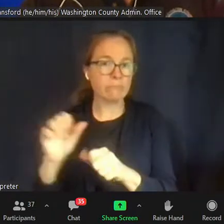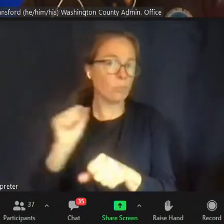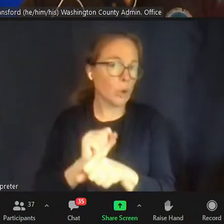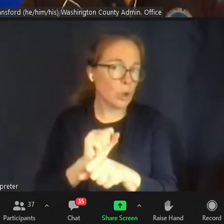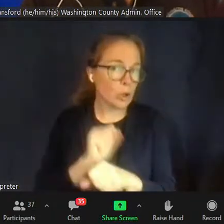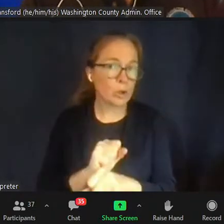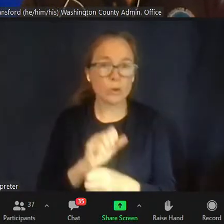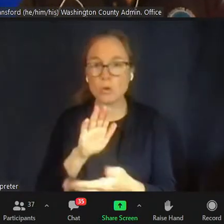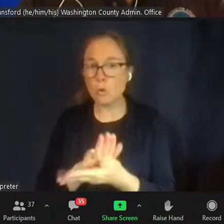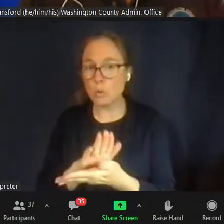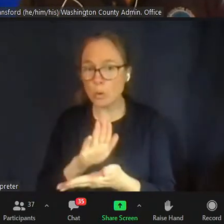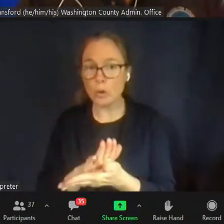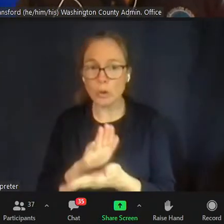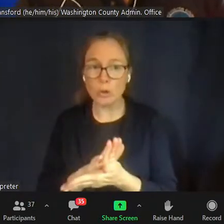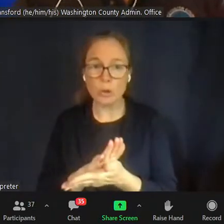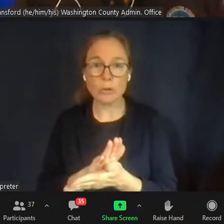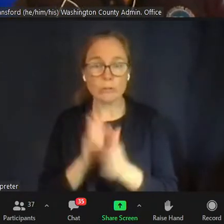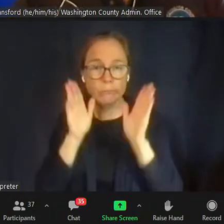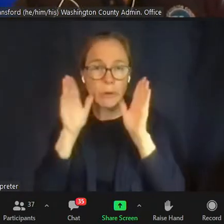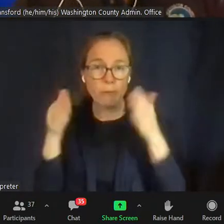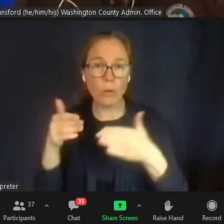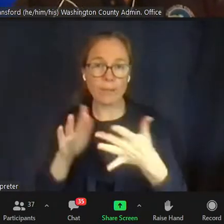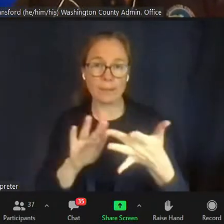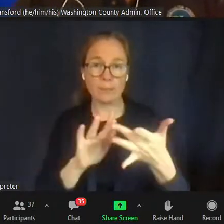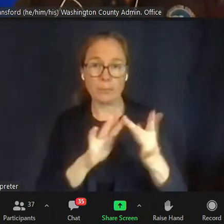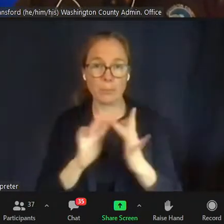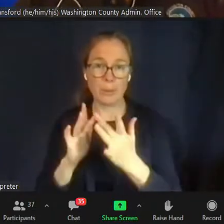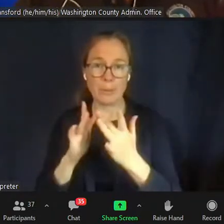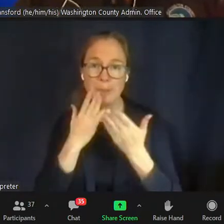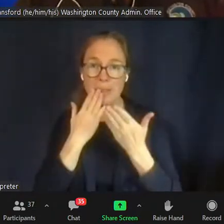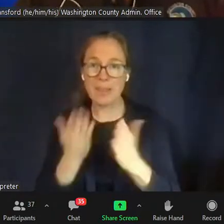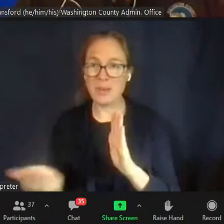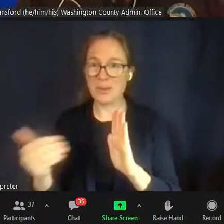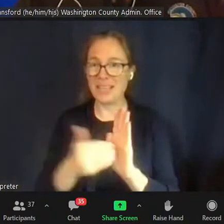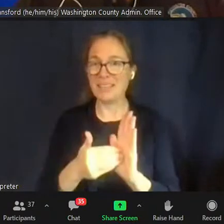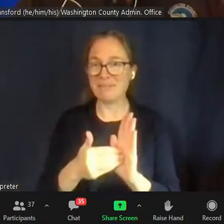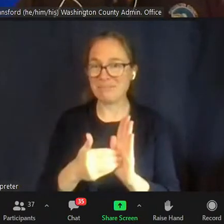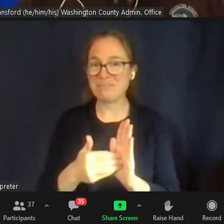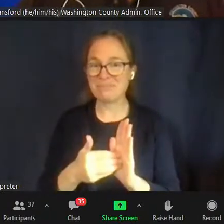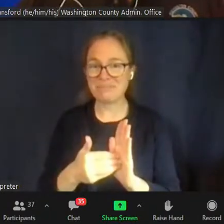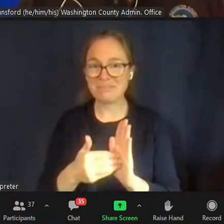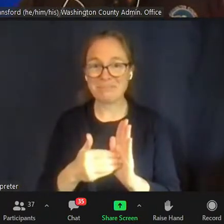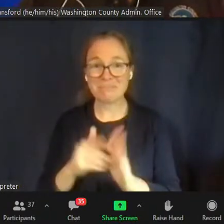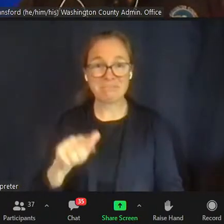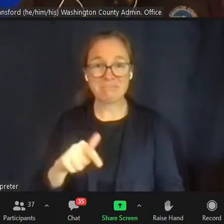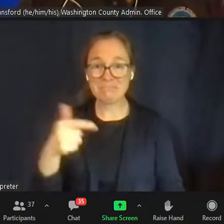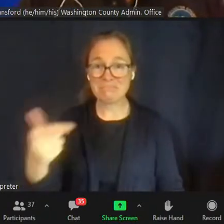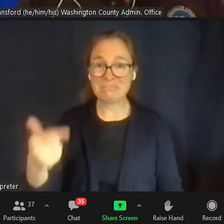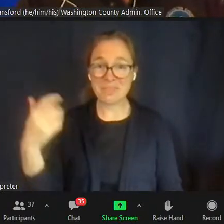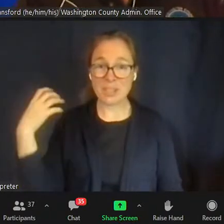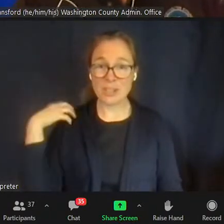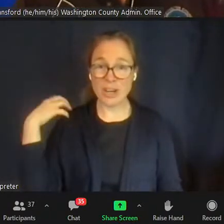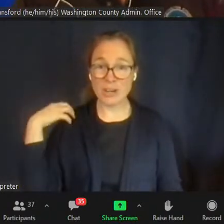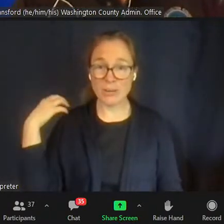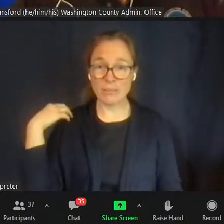schooling. So that'll be our focus. So thank you again for being here today. And I turn it over to the chair.